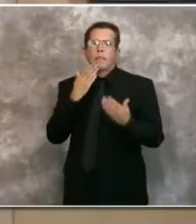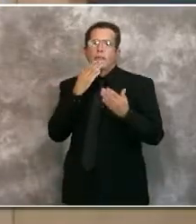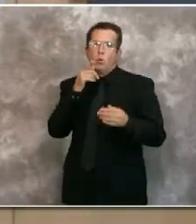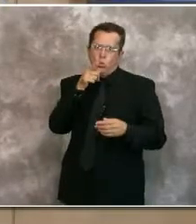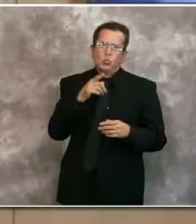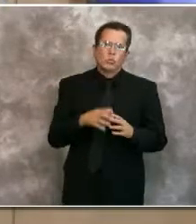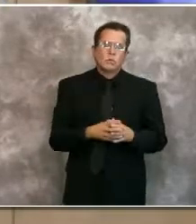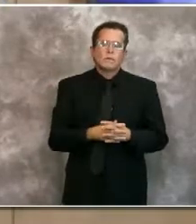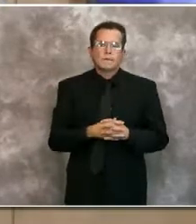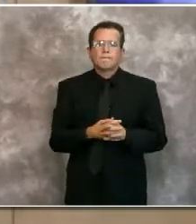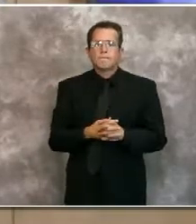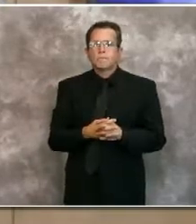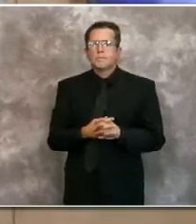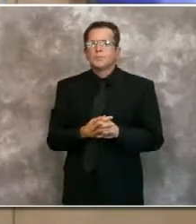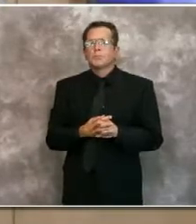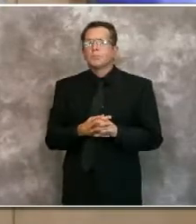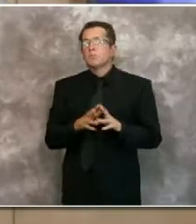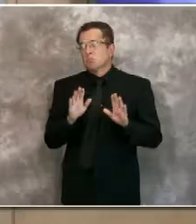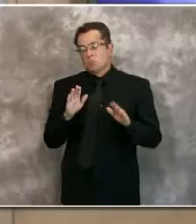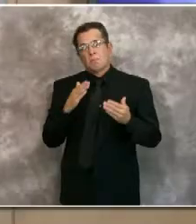Thank you.